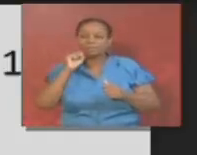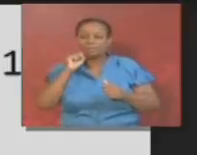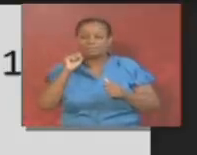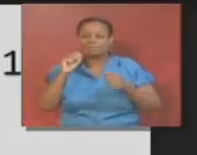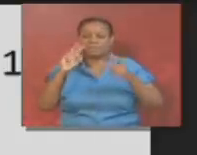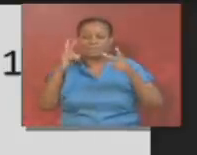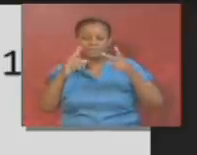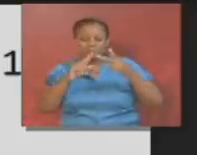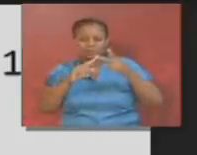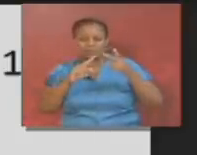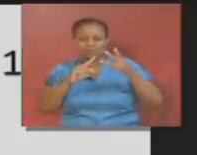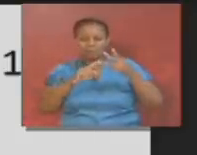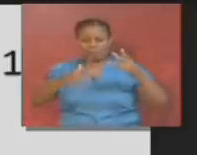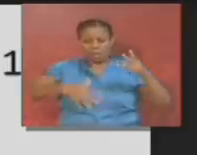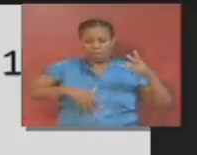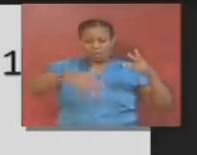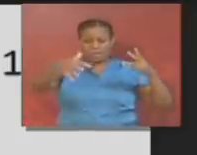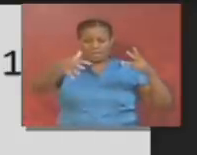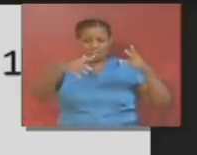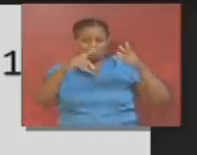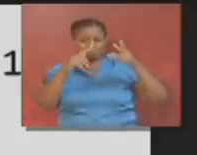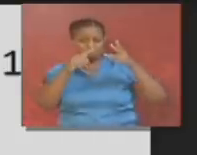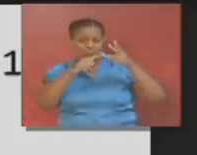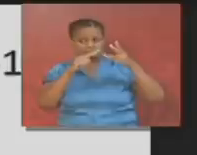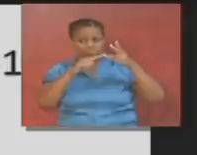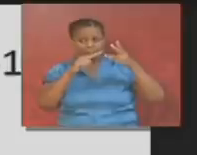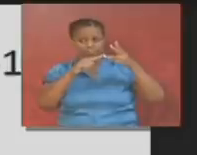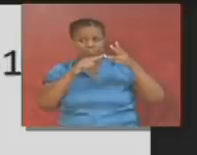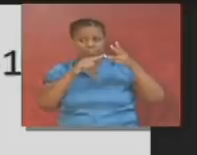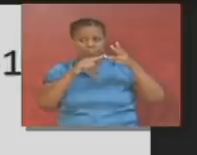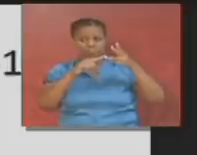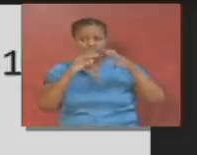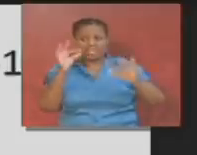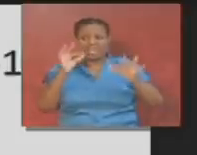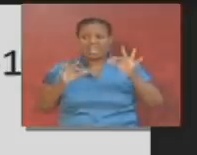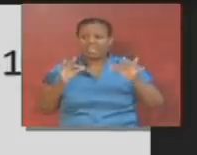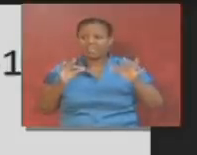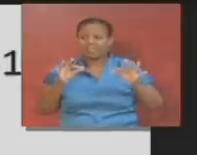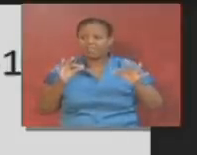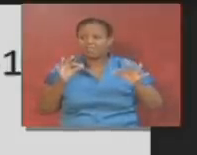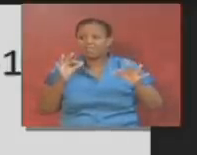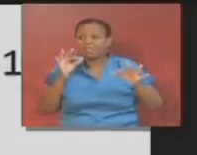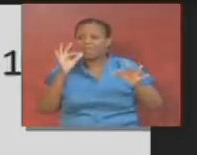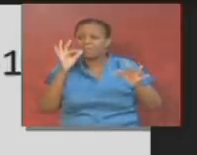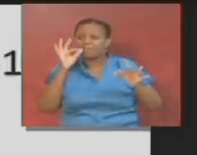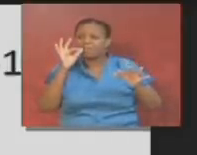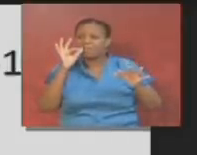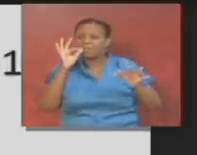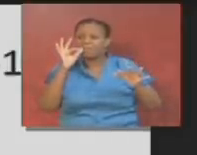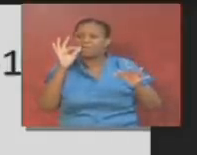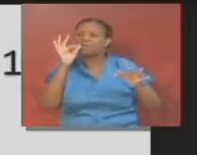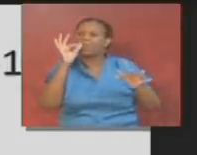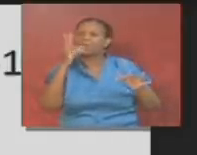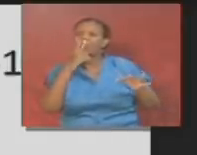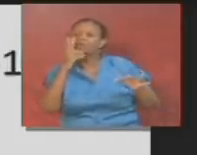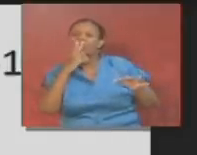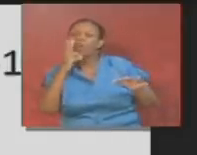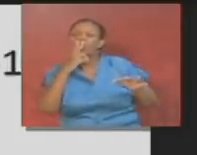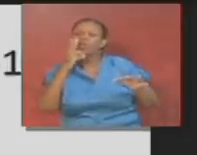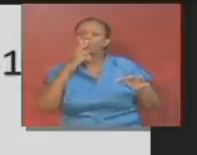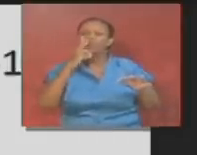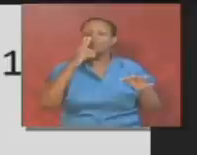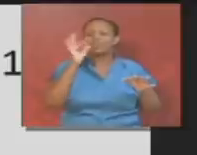Many reasons because of smoking. Smoking because you could develop chronic obstructive pulmonary disease, because some people